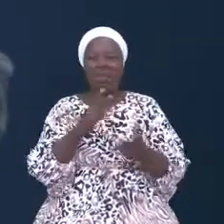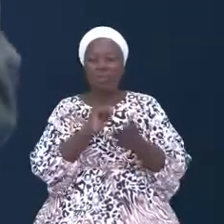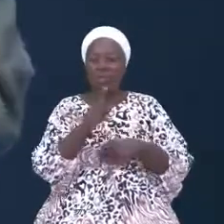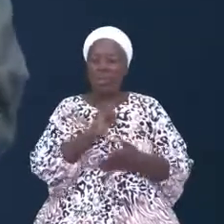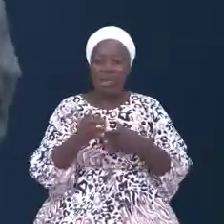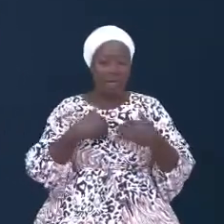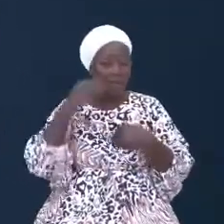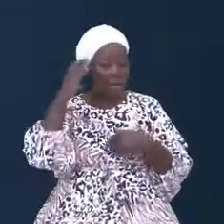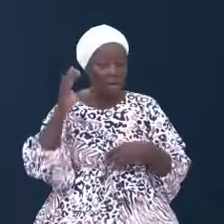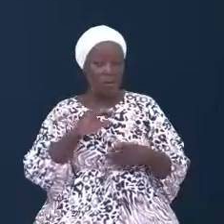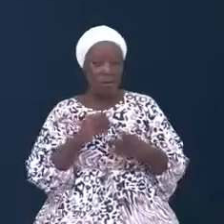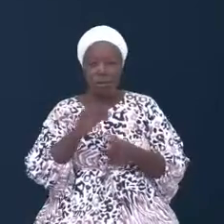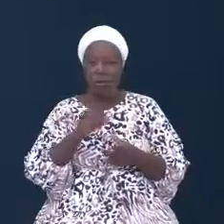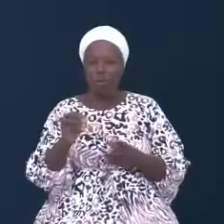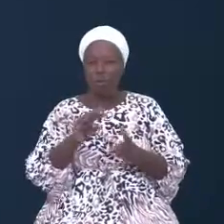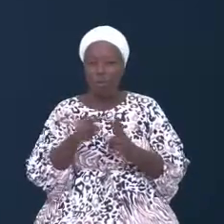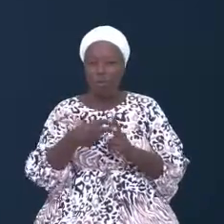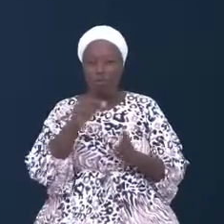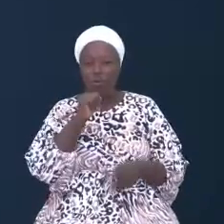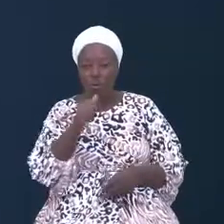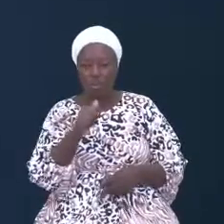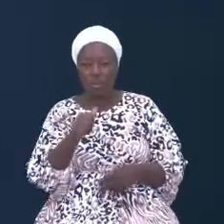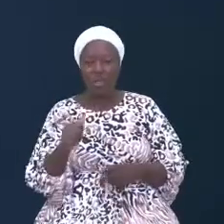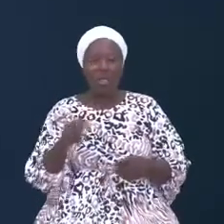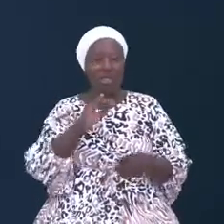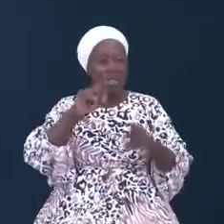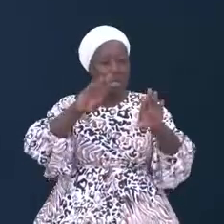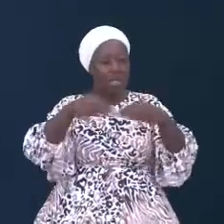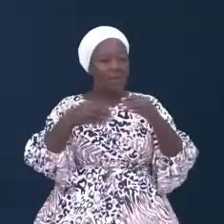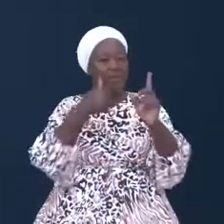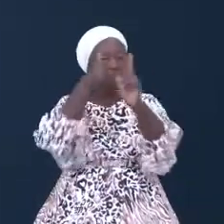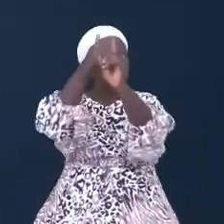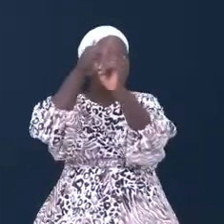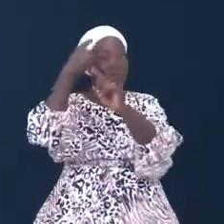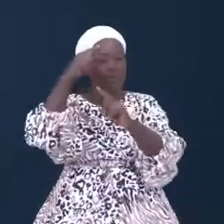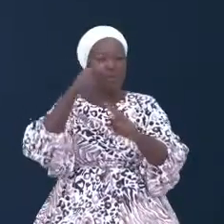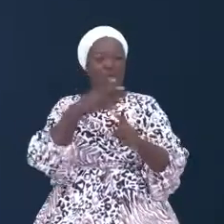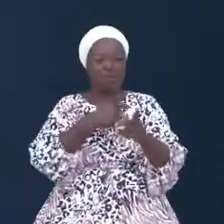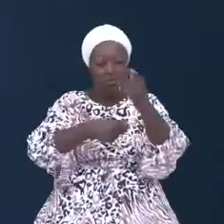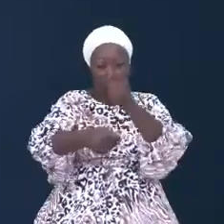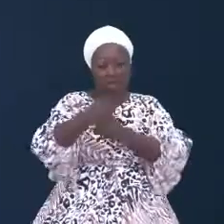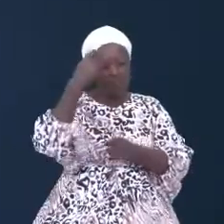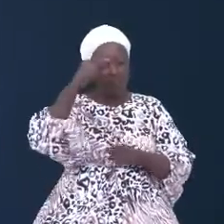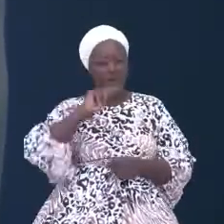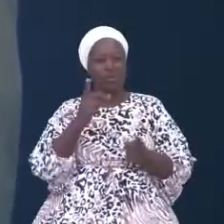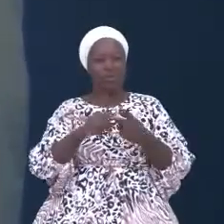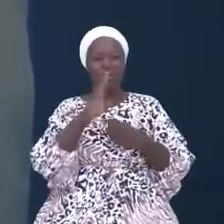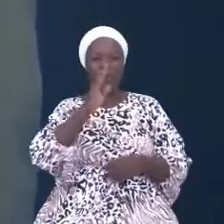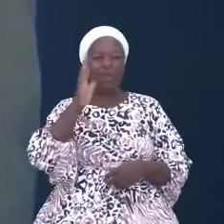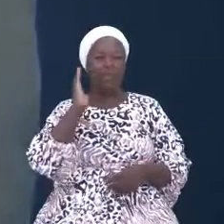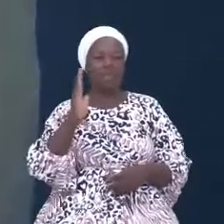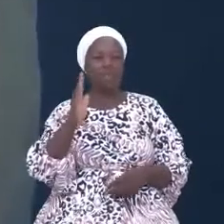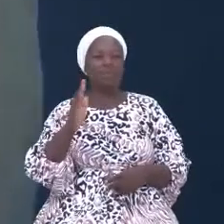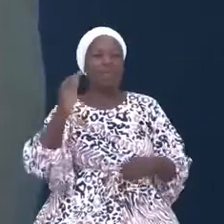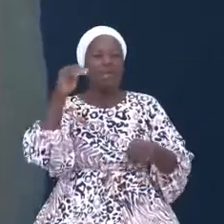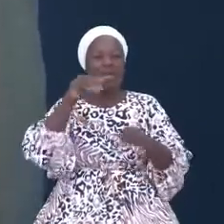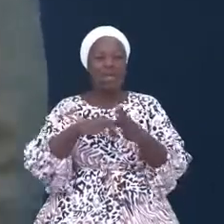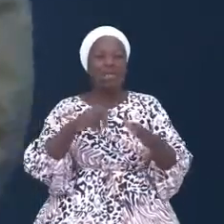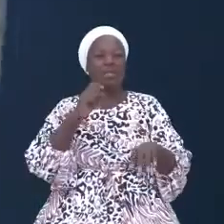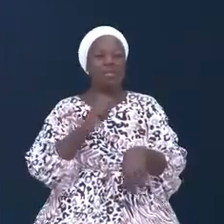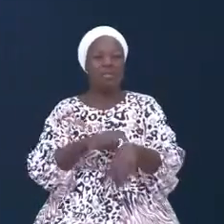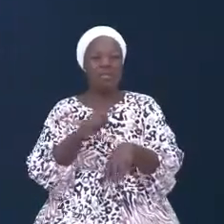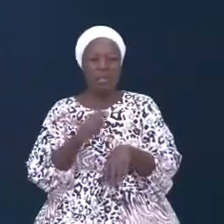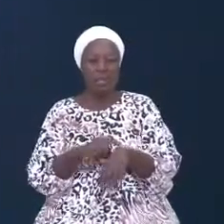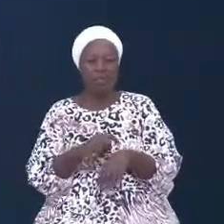He gave himself a ransom for all to be testified in due